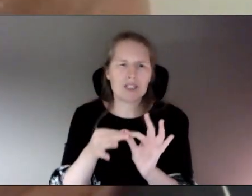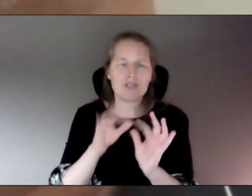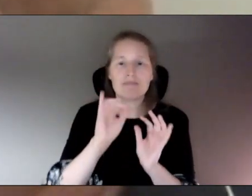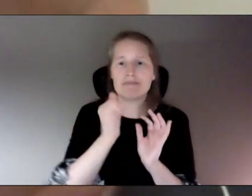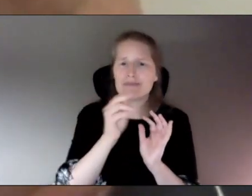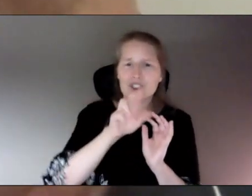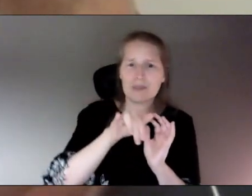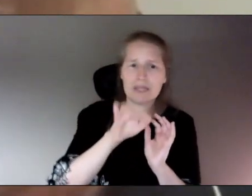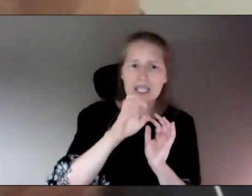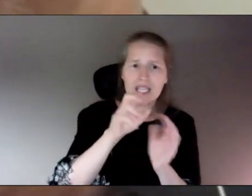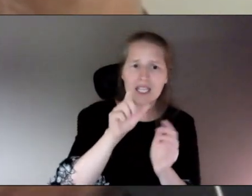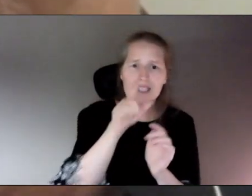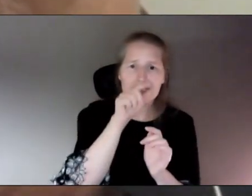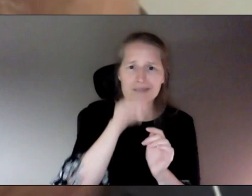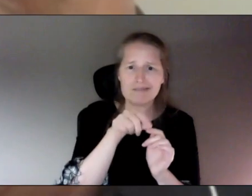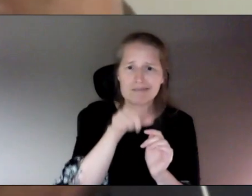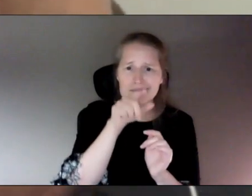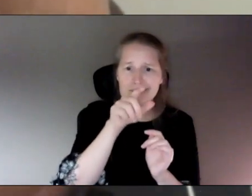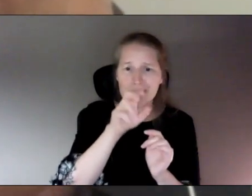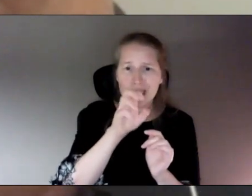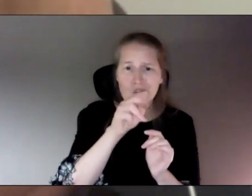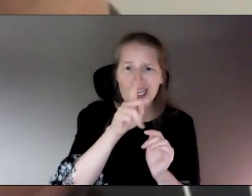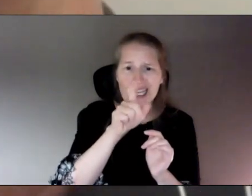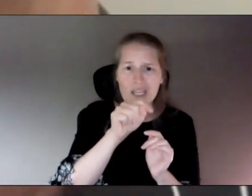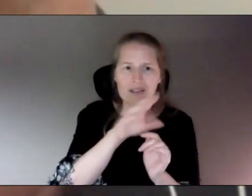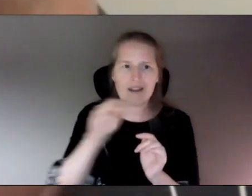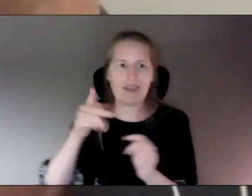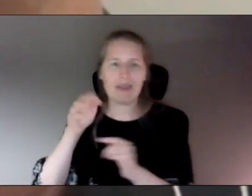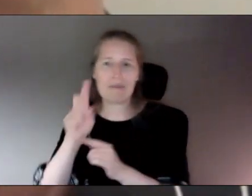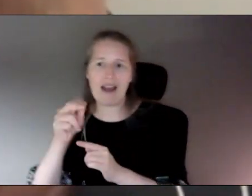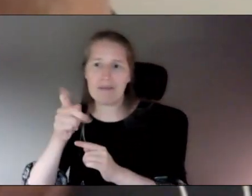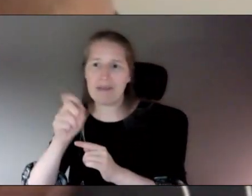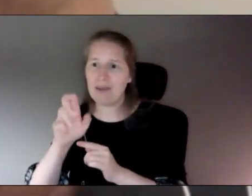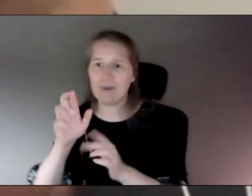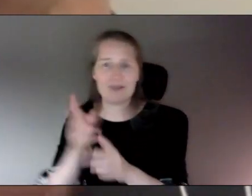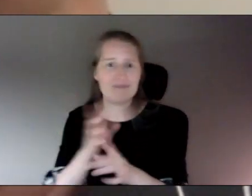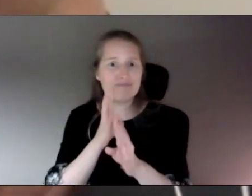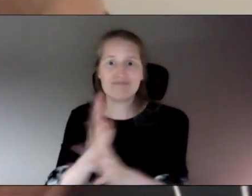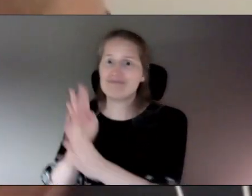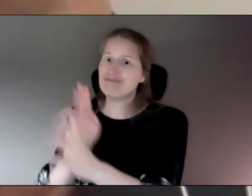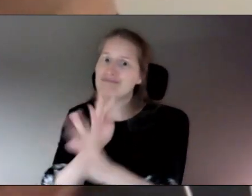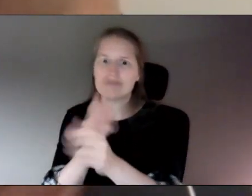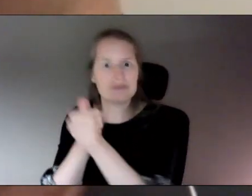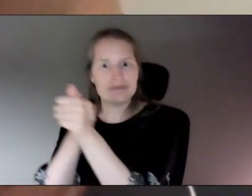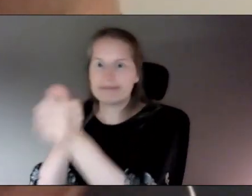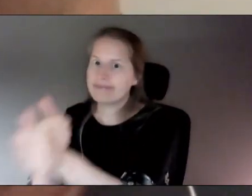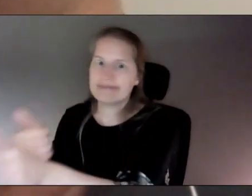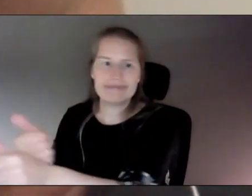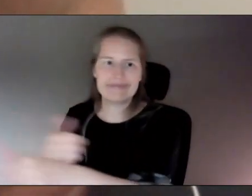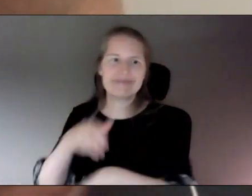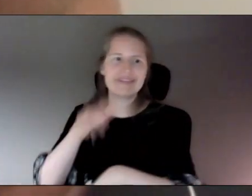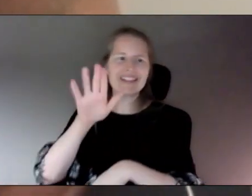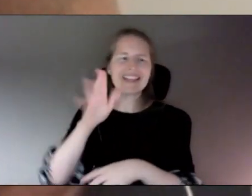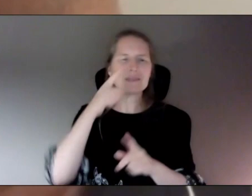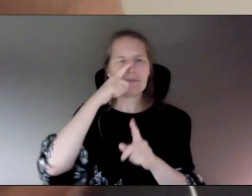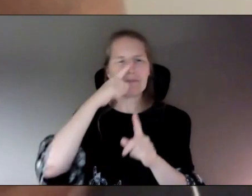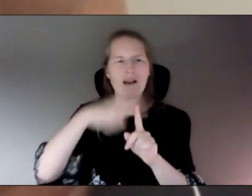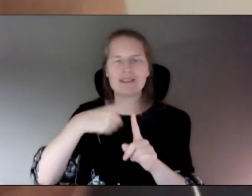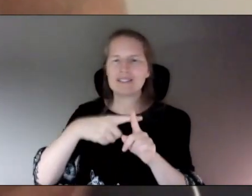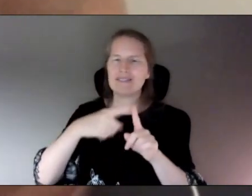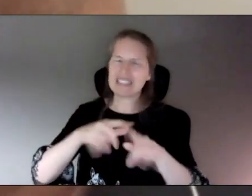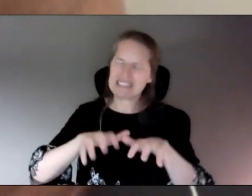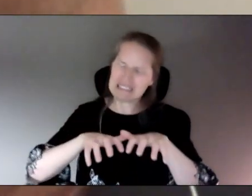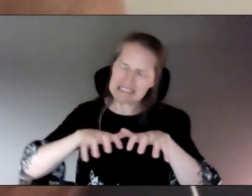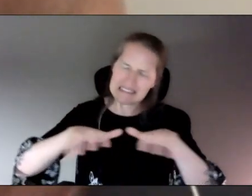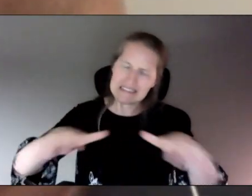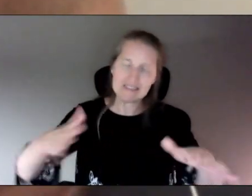Pied Piper. His positivity is boundless. Joyful energy is contagious. And